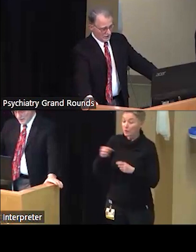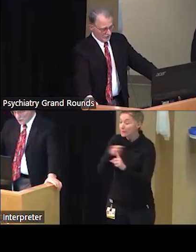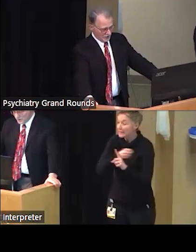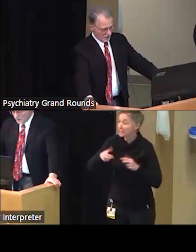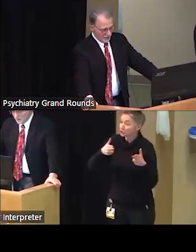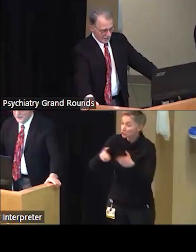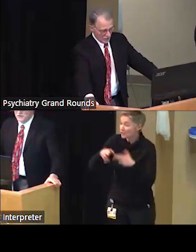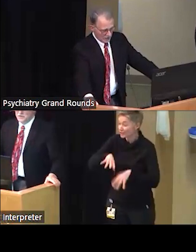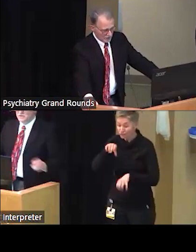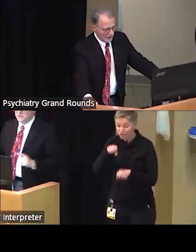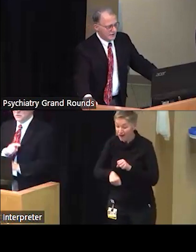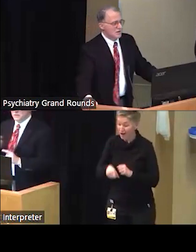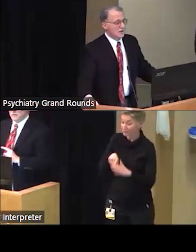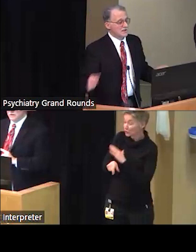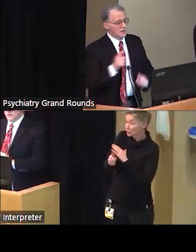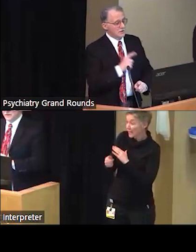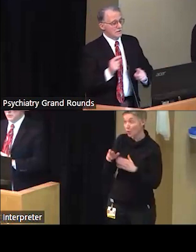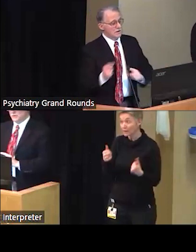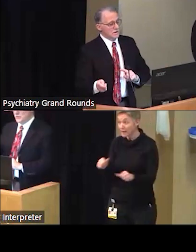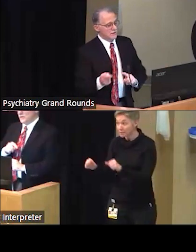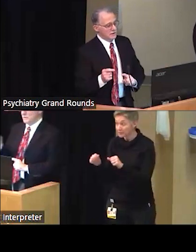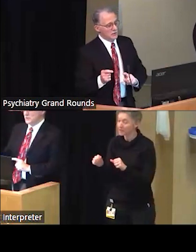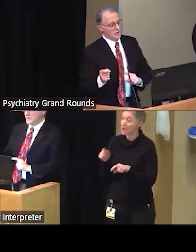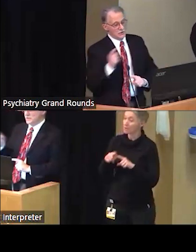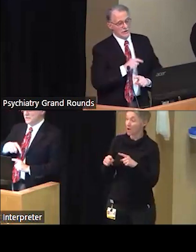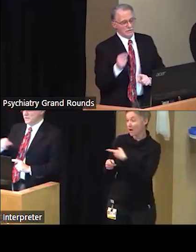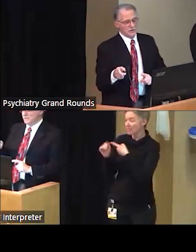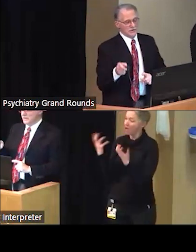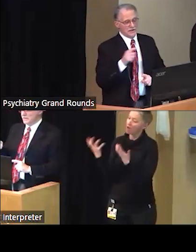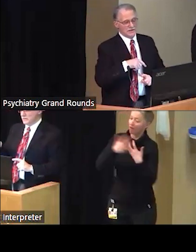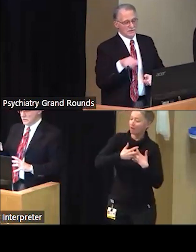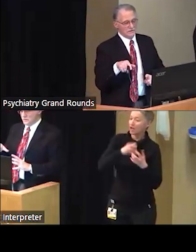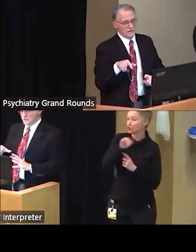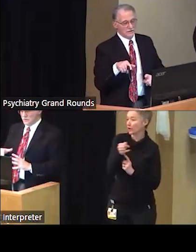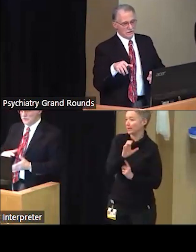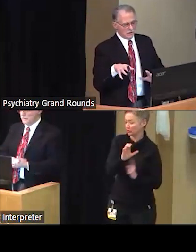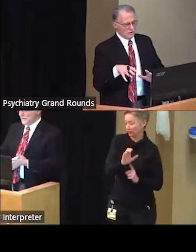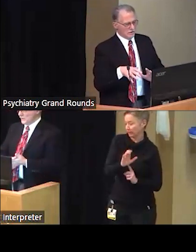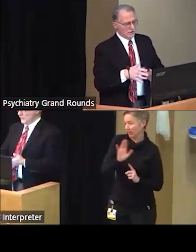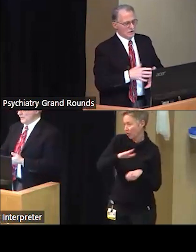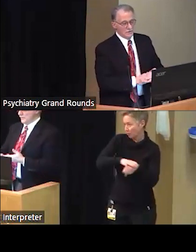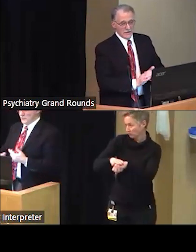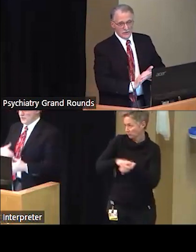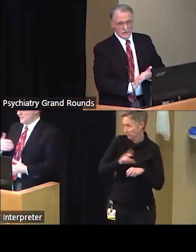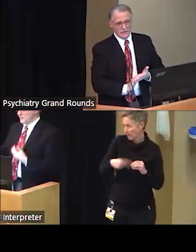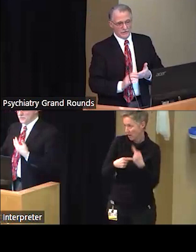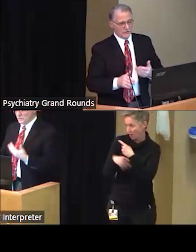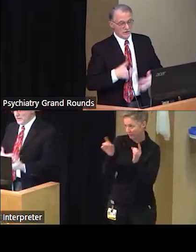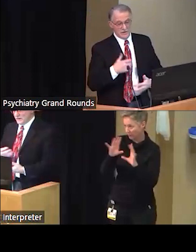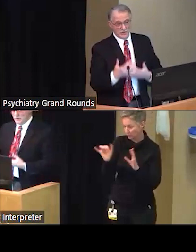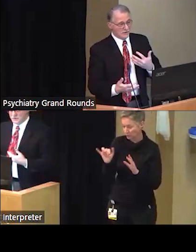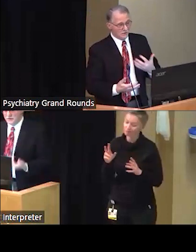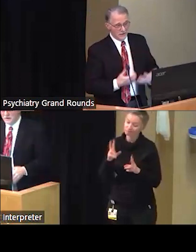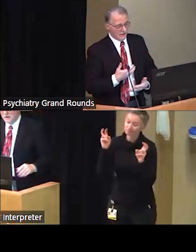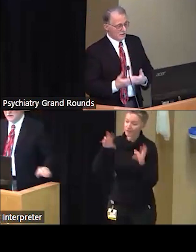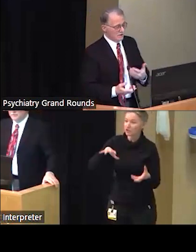or attempts. And what's underlying there is also compatible with the Joint Commission Sentinel Event Alert. So what we refer to